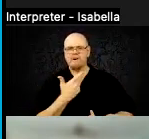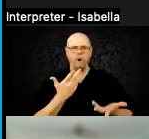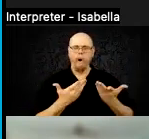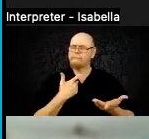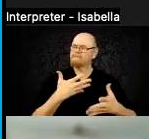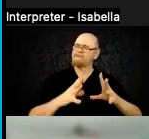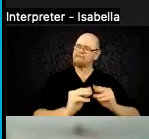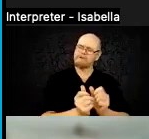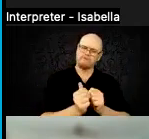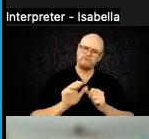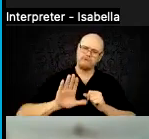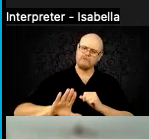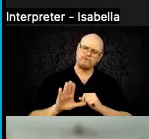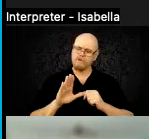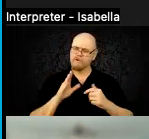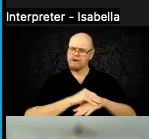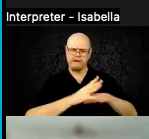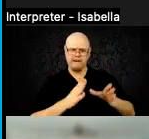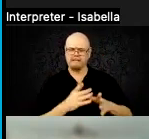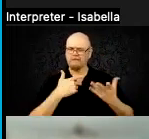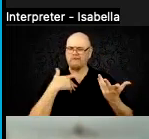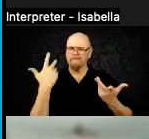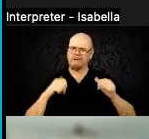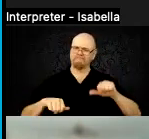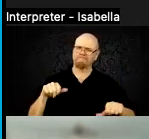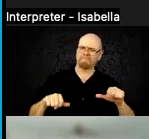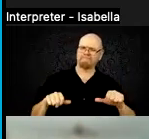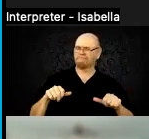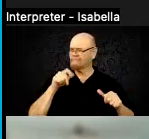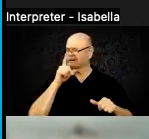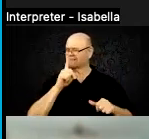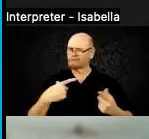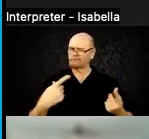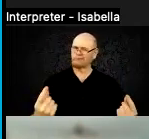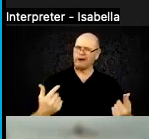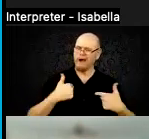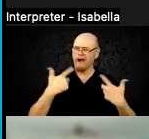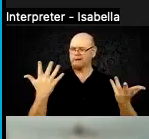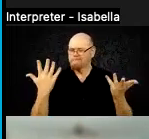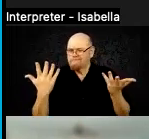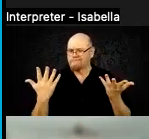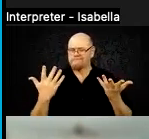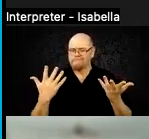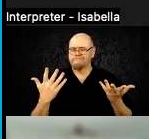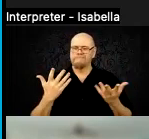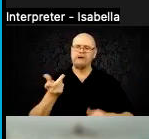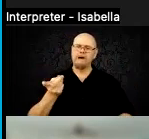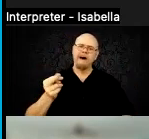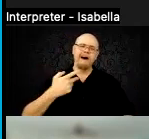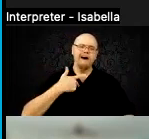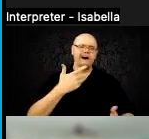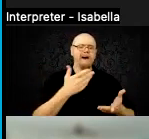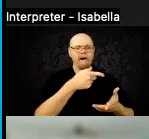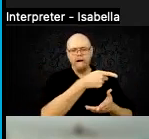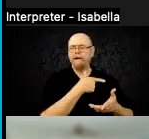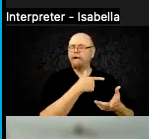don't know what you necessarily want to go into. DRS can arrange a vocational evaluation to help get a sense of your skills and your interests and help you